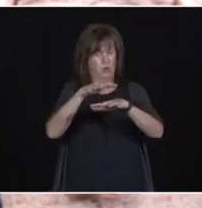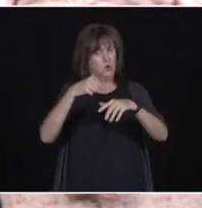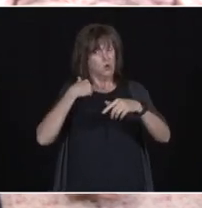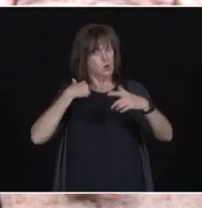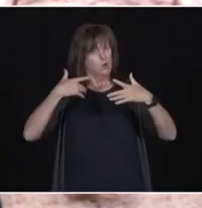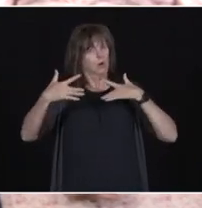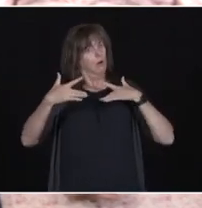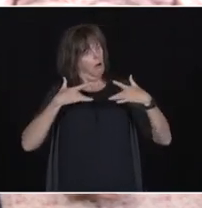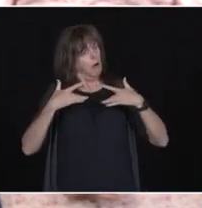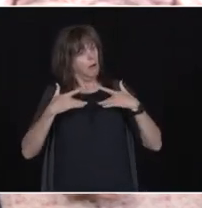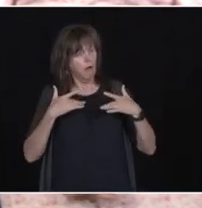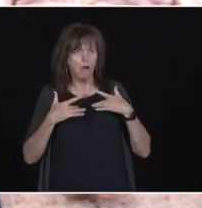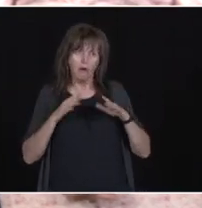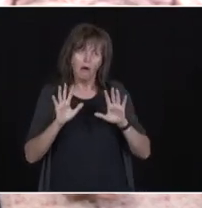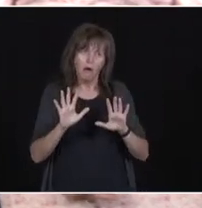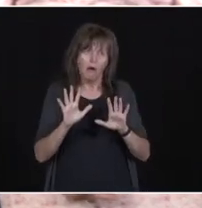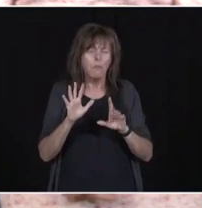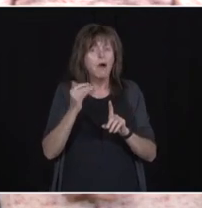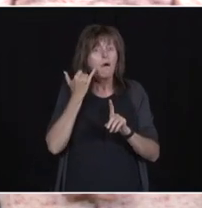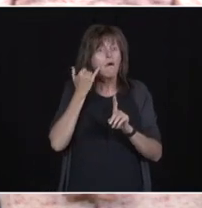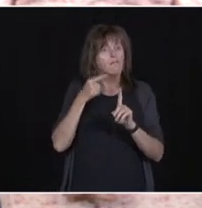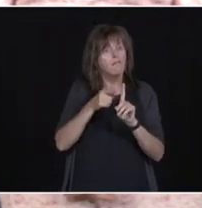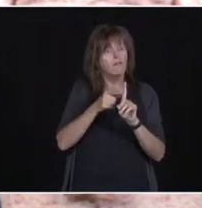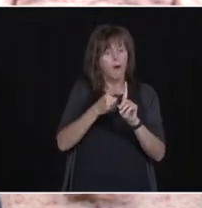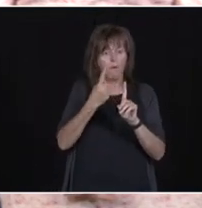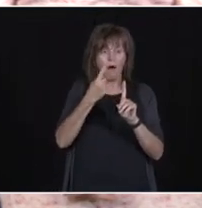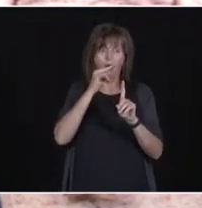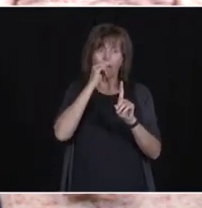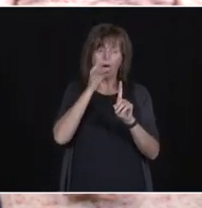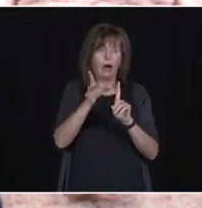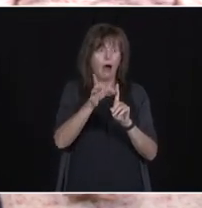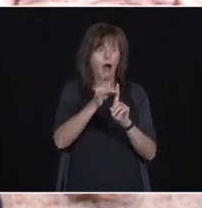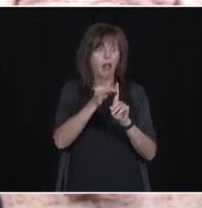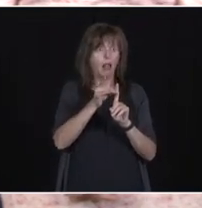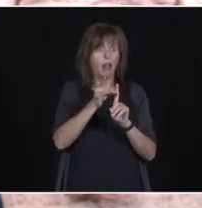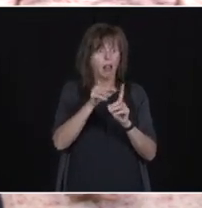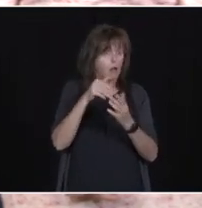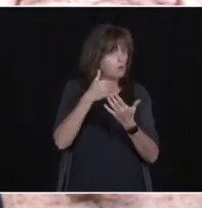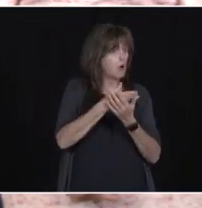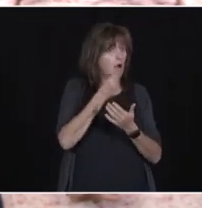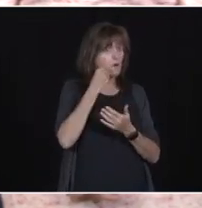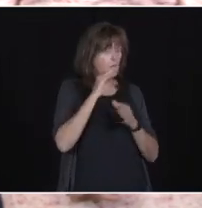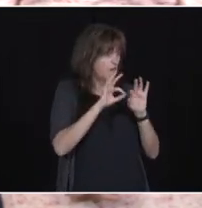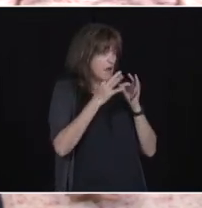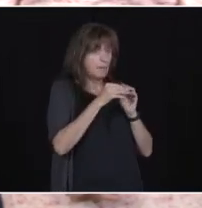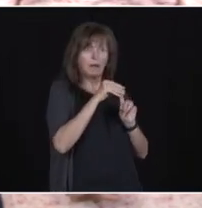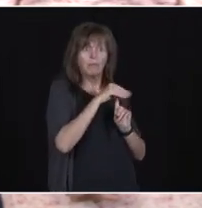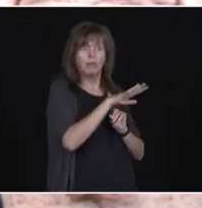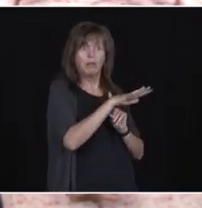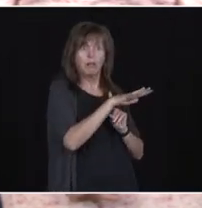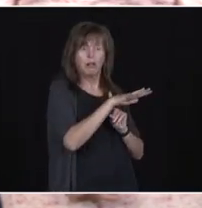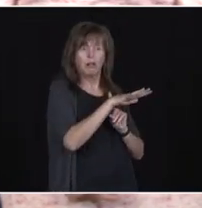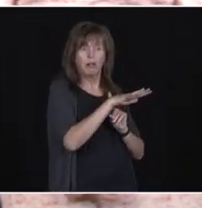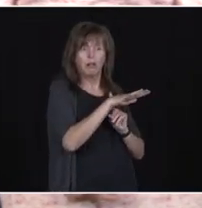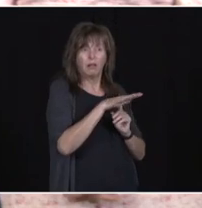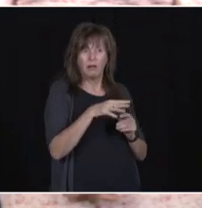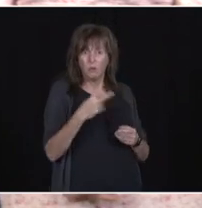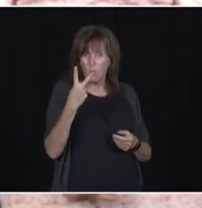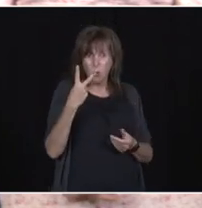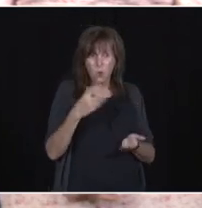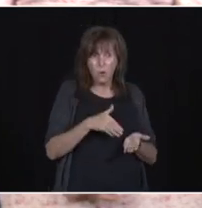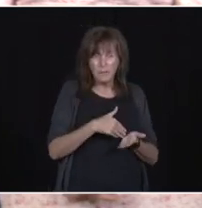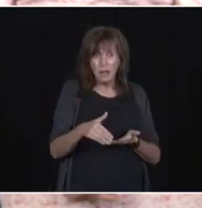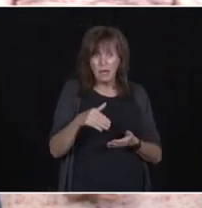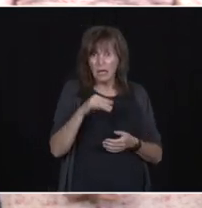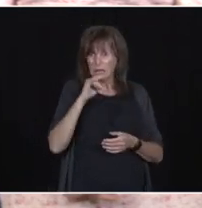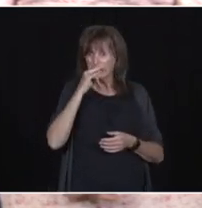home to their parents or their grandparents. You just do the numbers. I mean, you have 2 million of anything, adults, kids, or